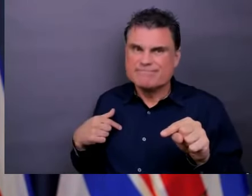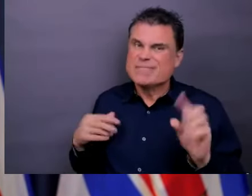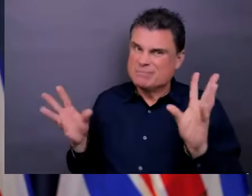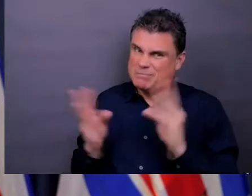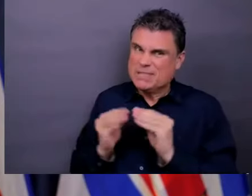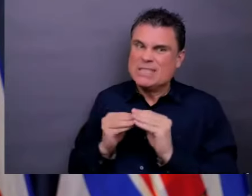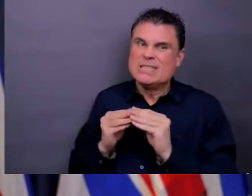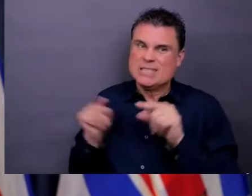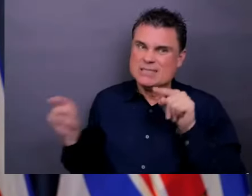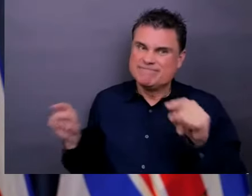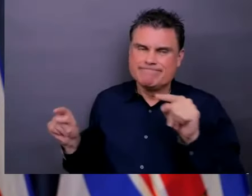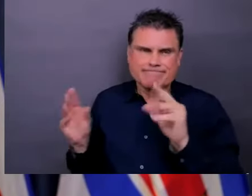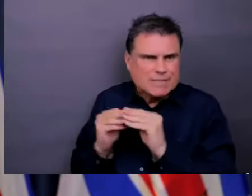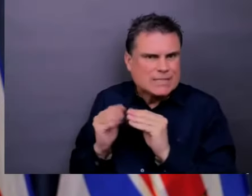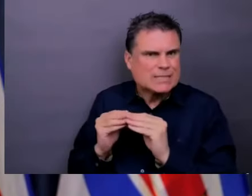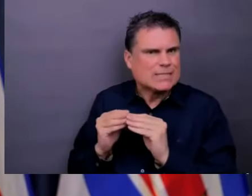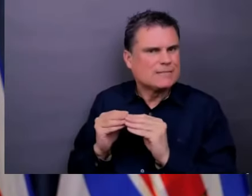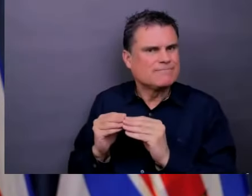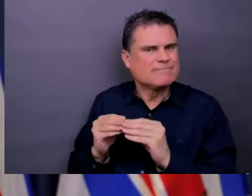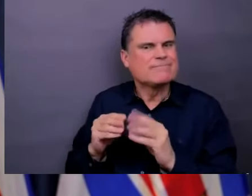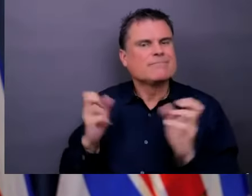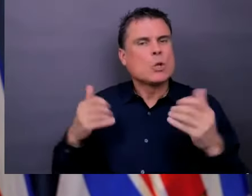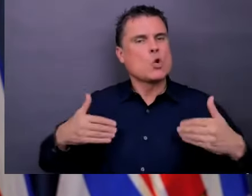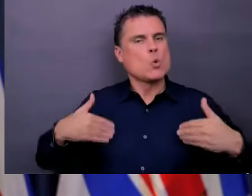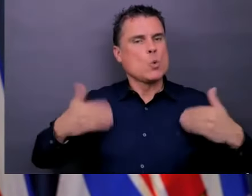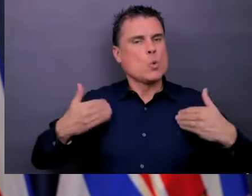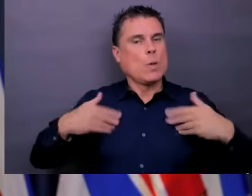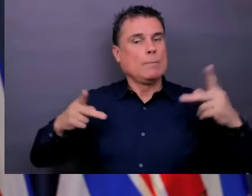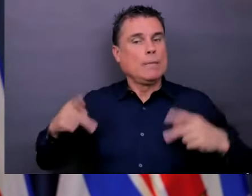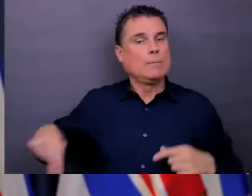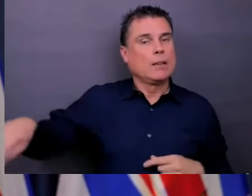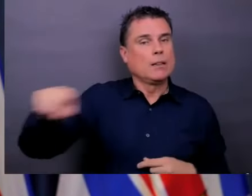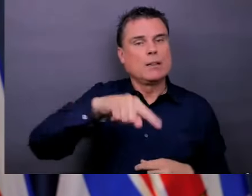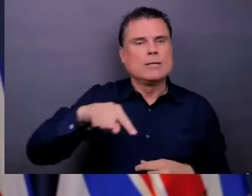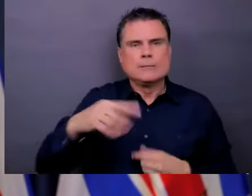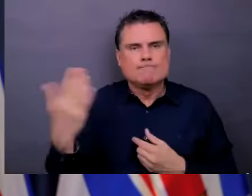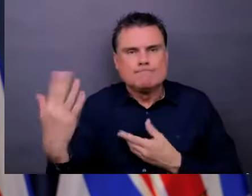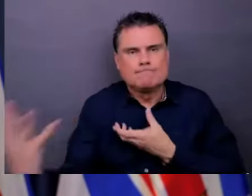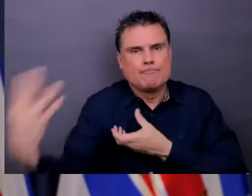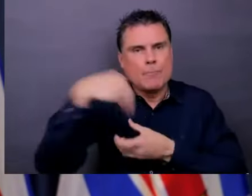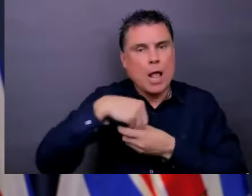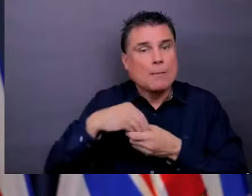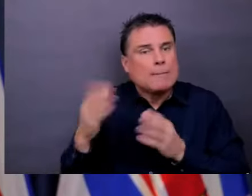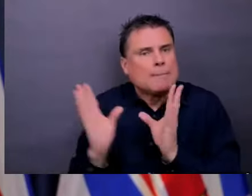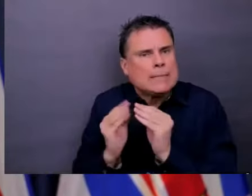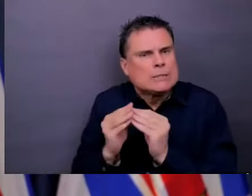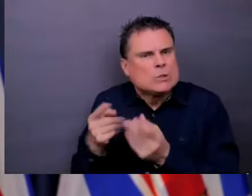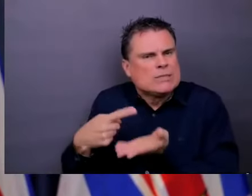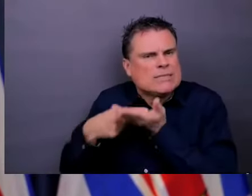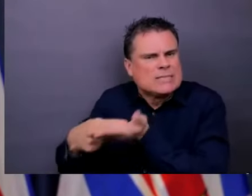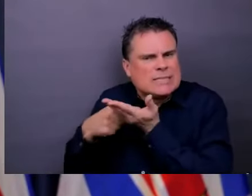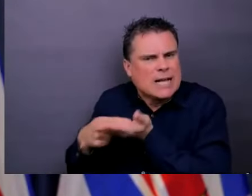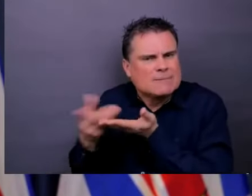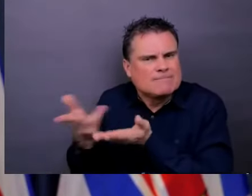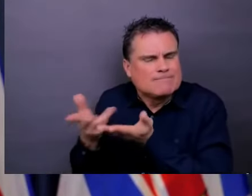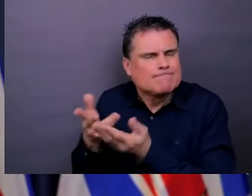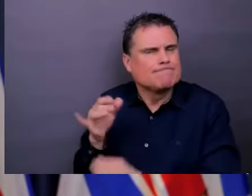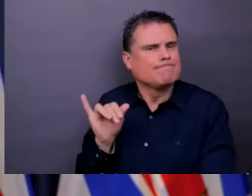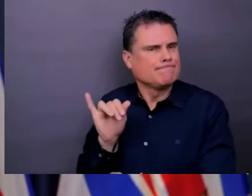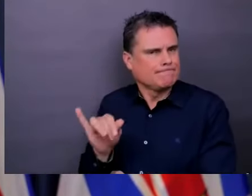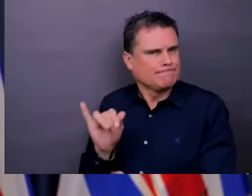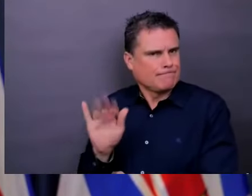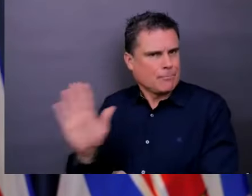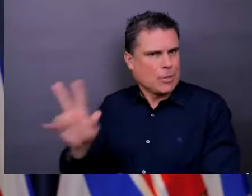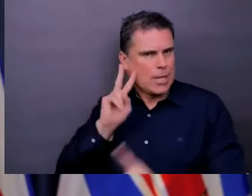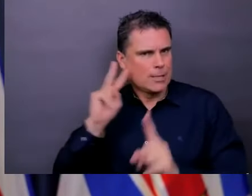immunization campaign is getting back on track to the extent that we're going to receive more doses later this week from Pfizer, that by the